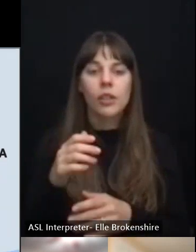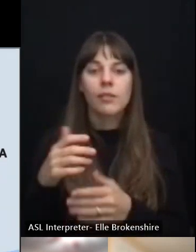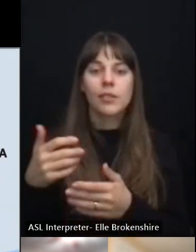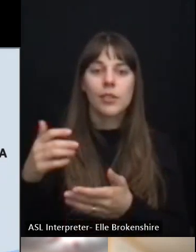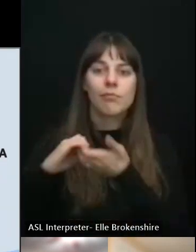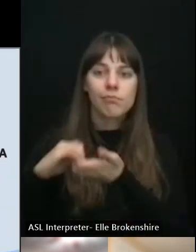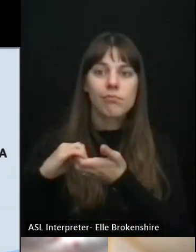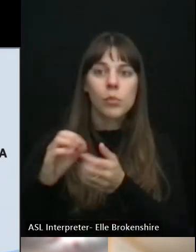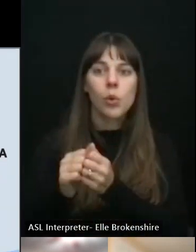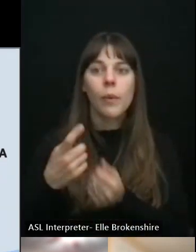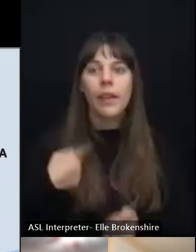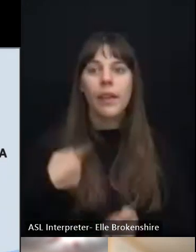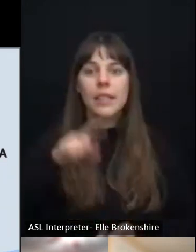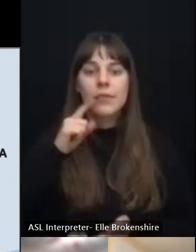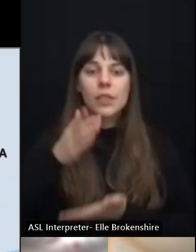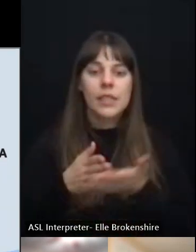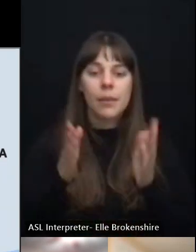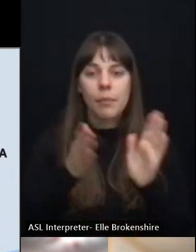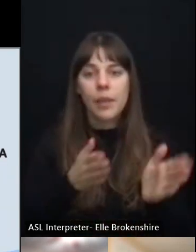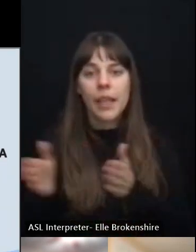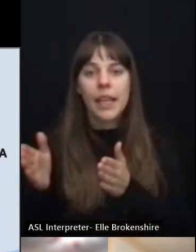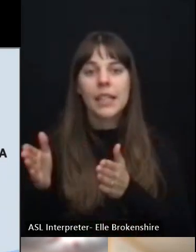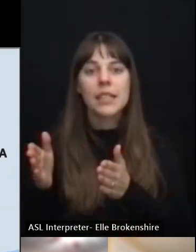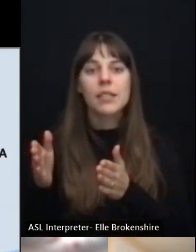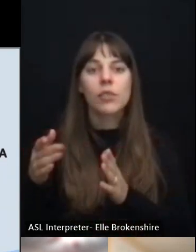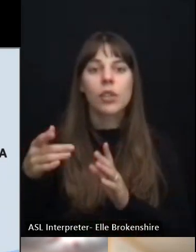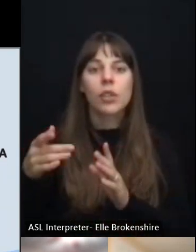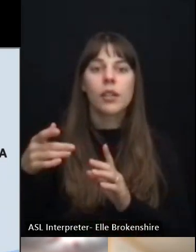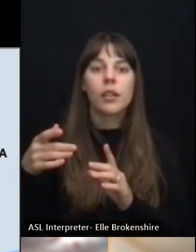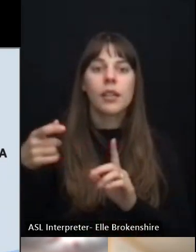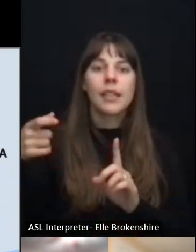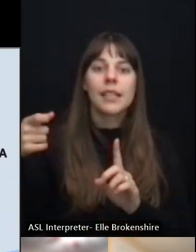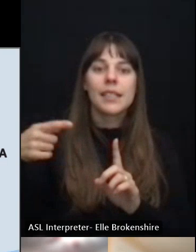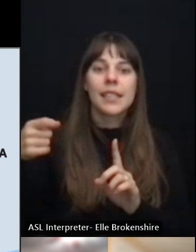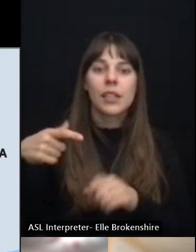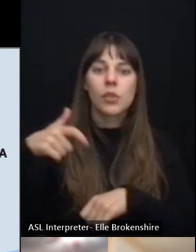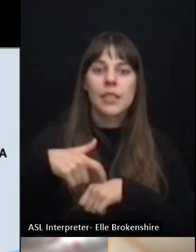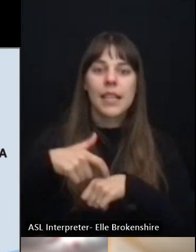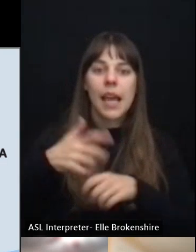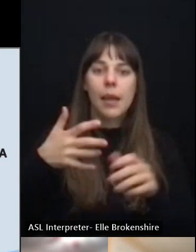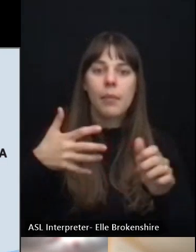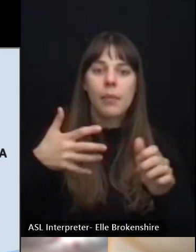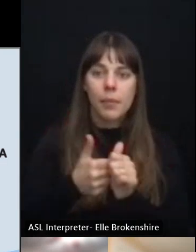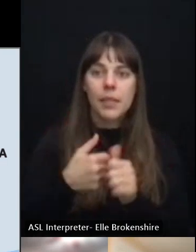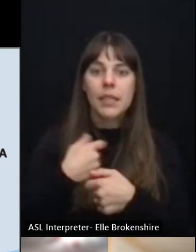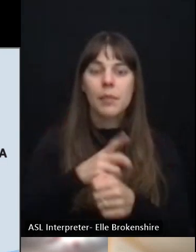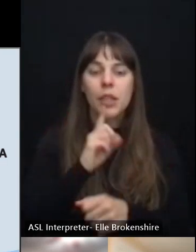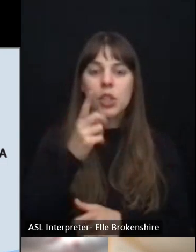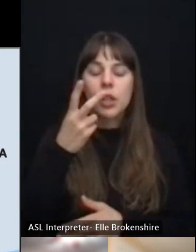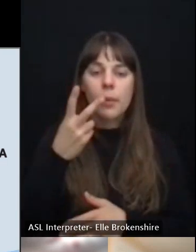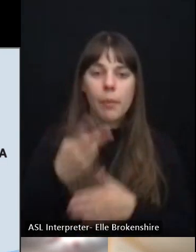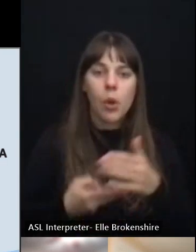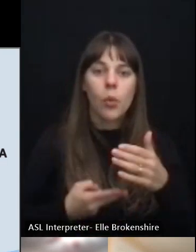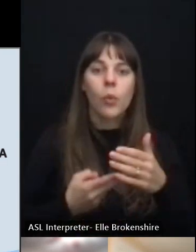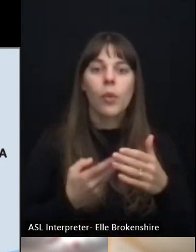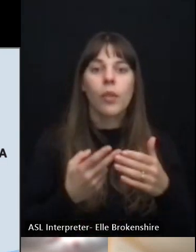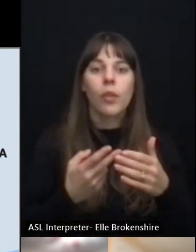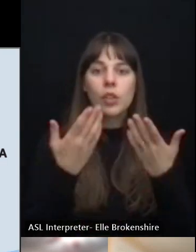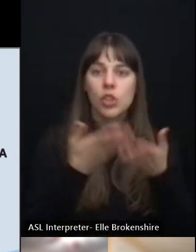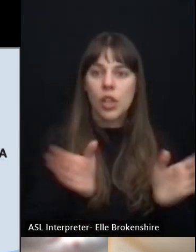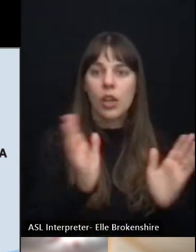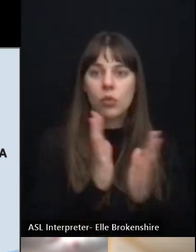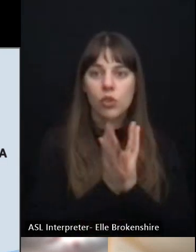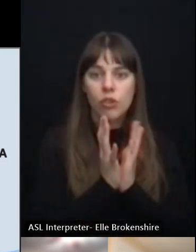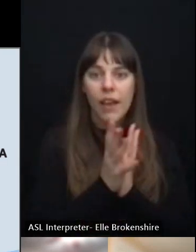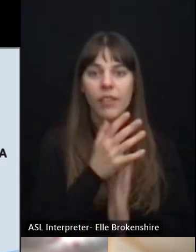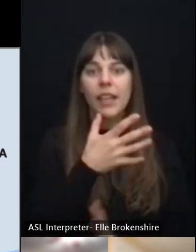some planned signal timing updates to make sure we are moving both general traffic and light rail vehicles through here well. We do this in